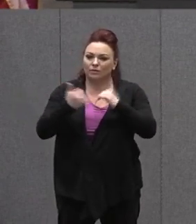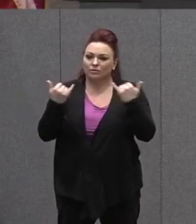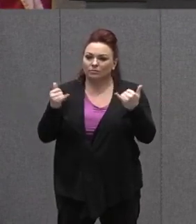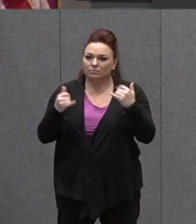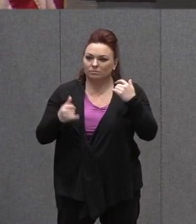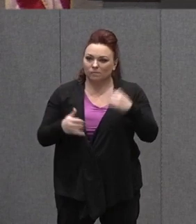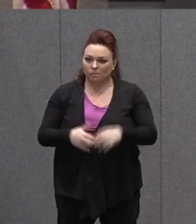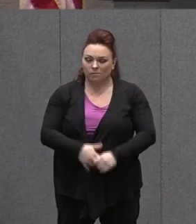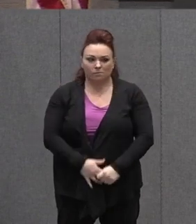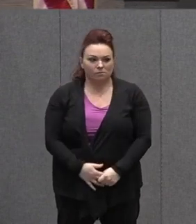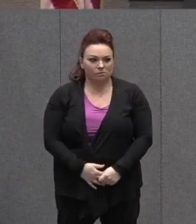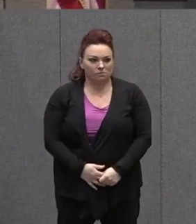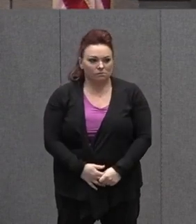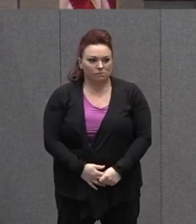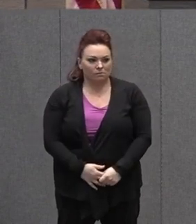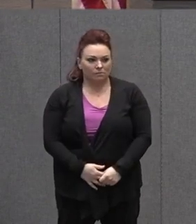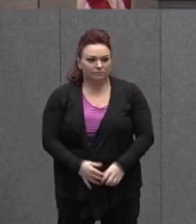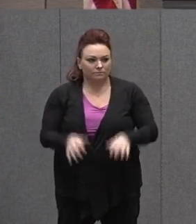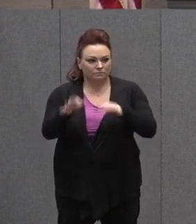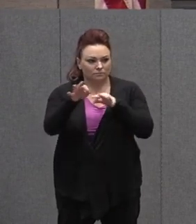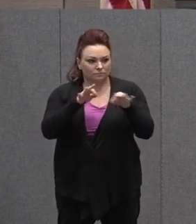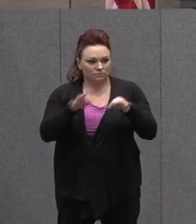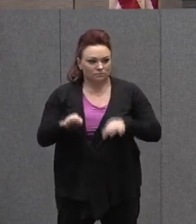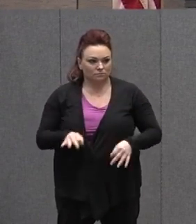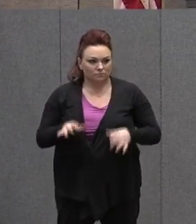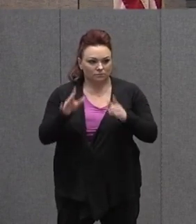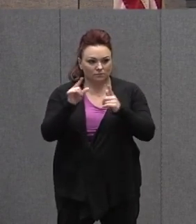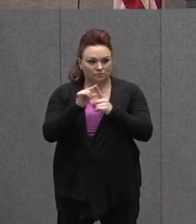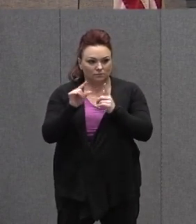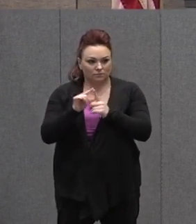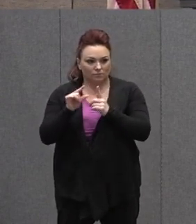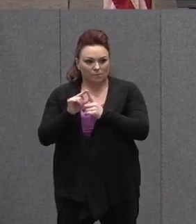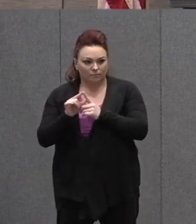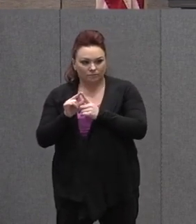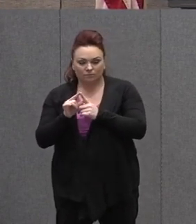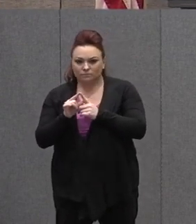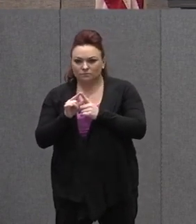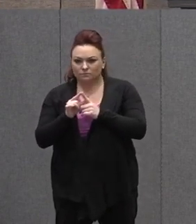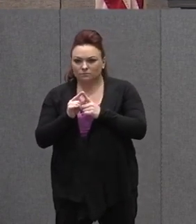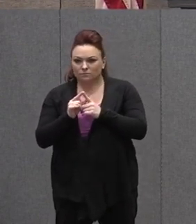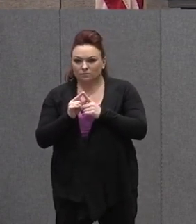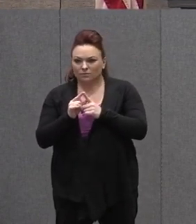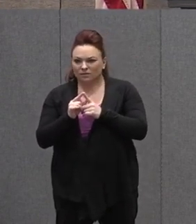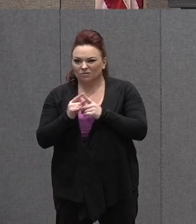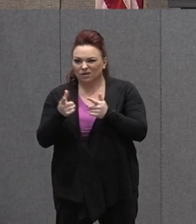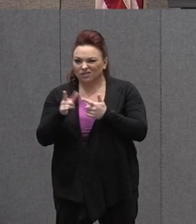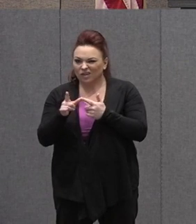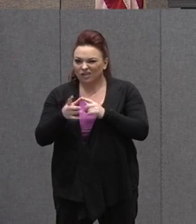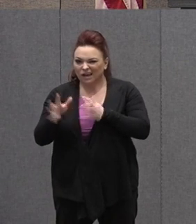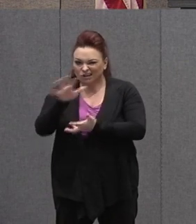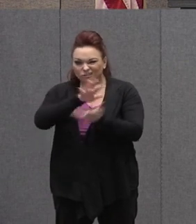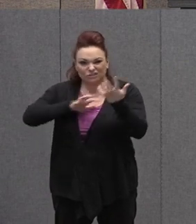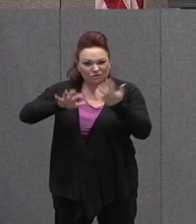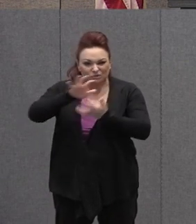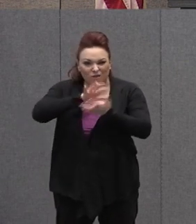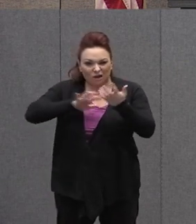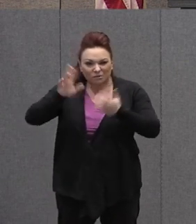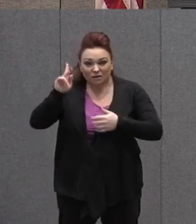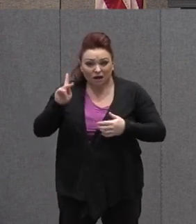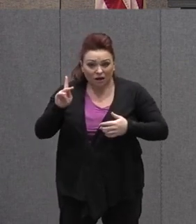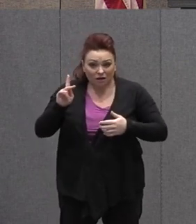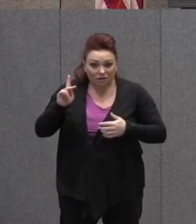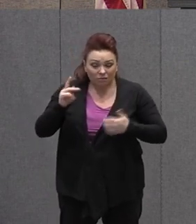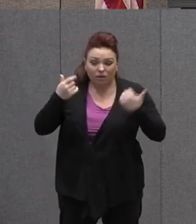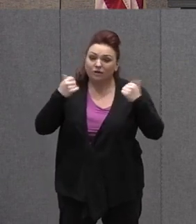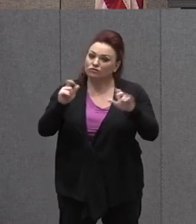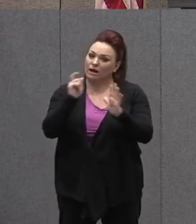Here I have the definitions of the words, but the letters got all scrambled up when I tried to